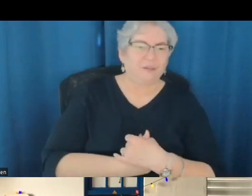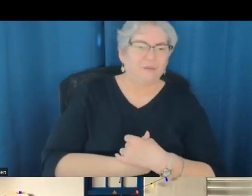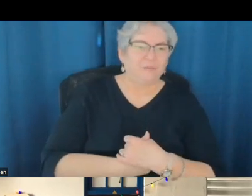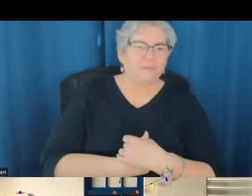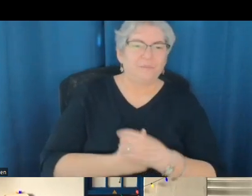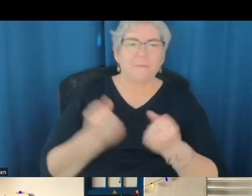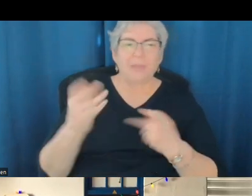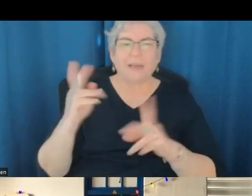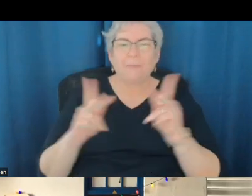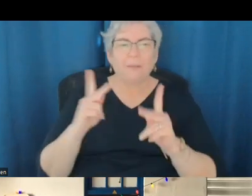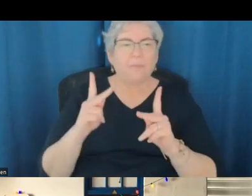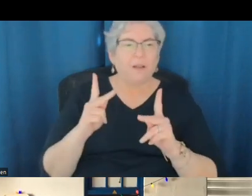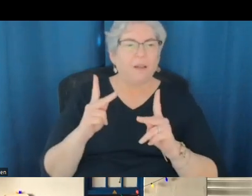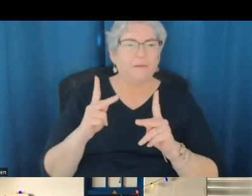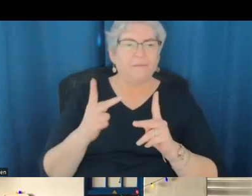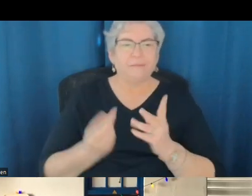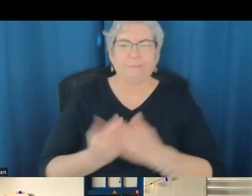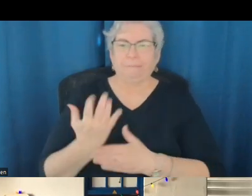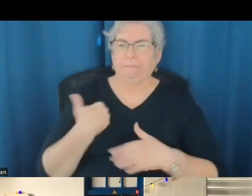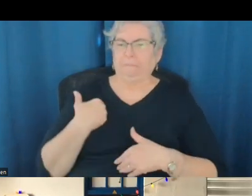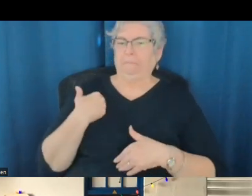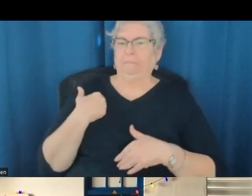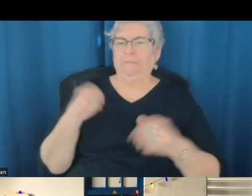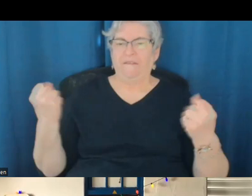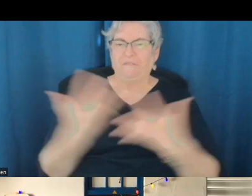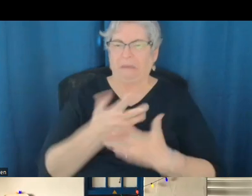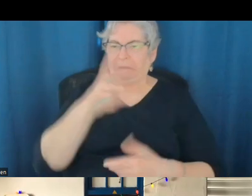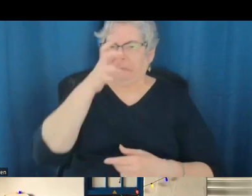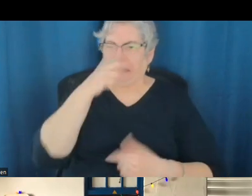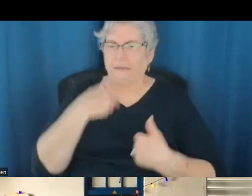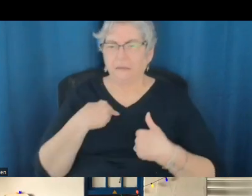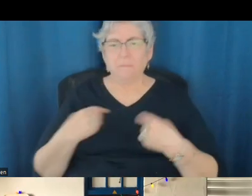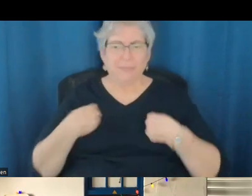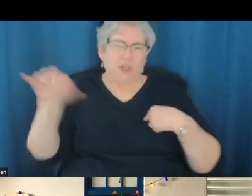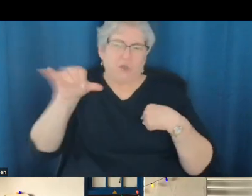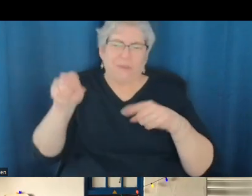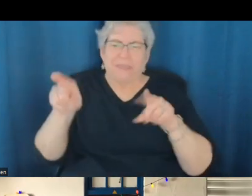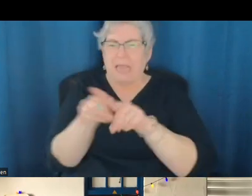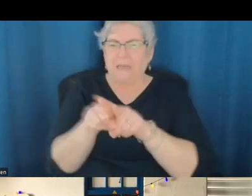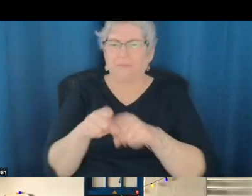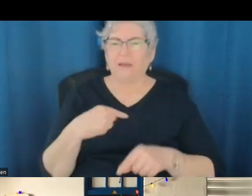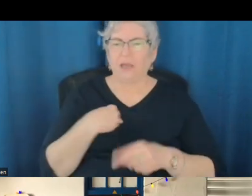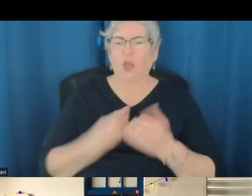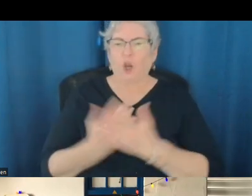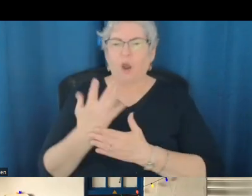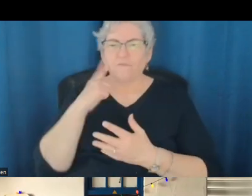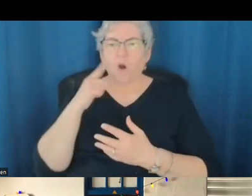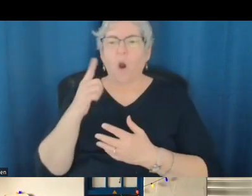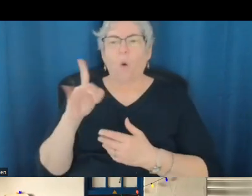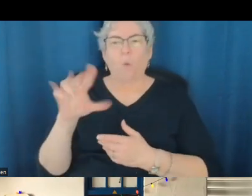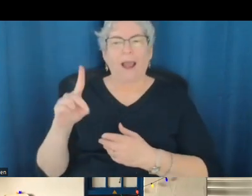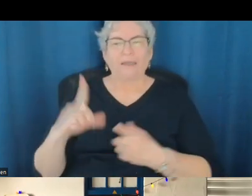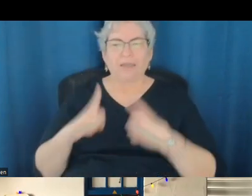Many people grew up with a fear of insects due to limited understanding, myself included. Having a garden for wildlife offers